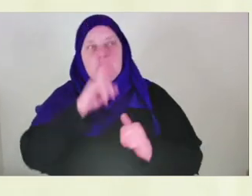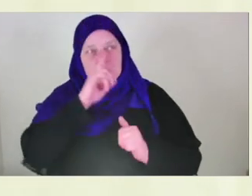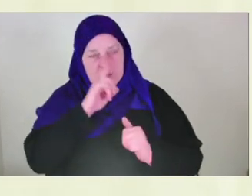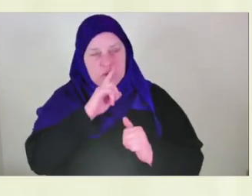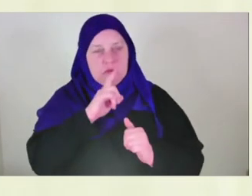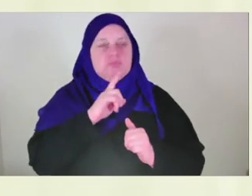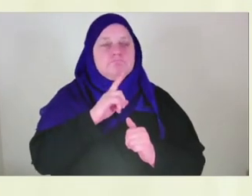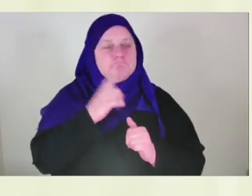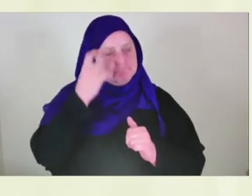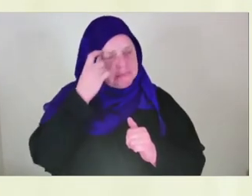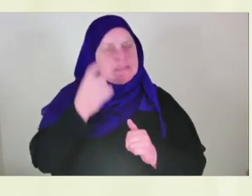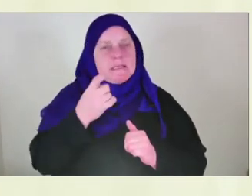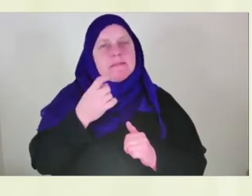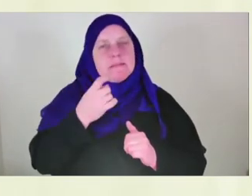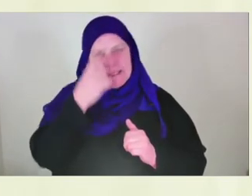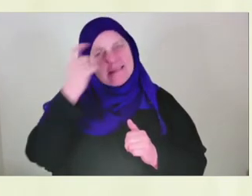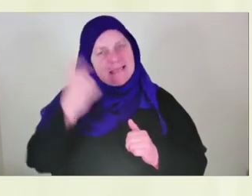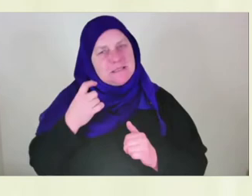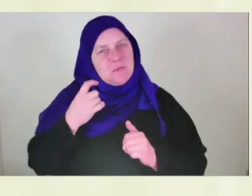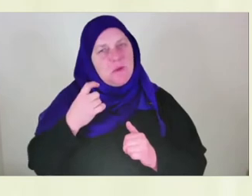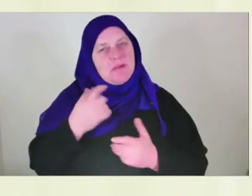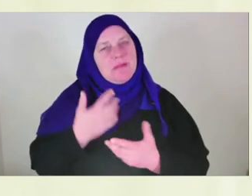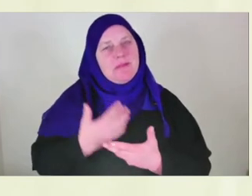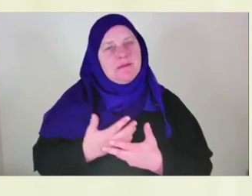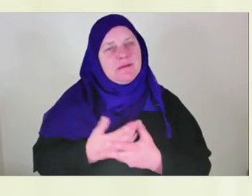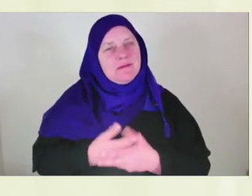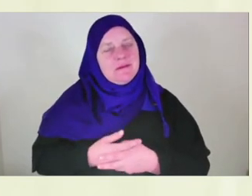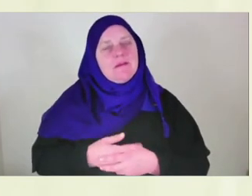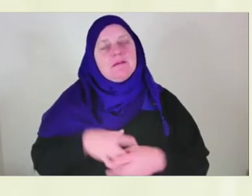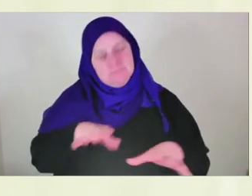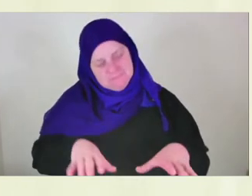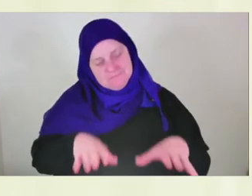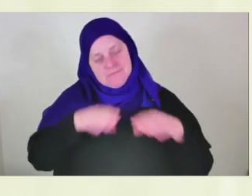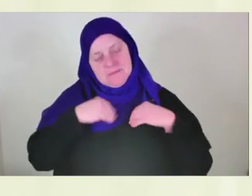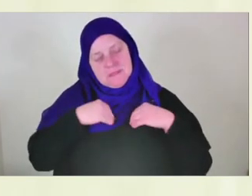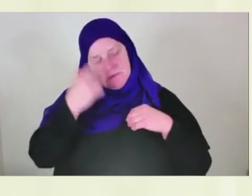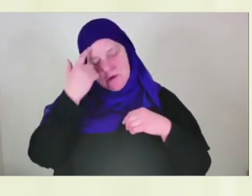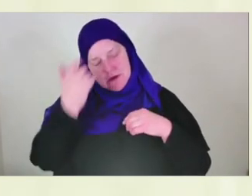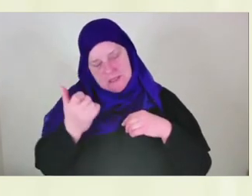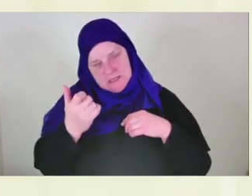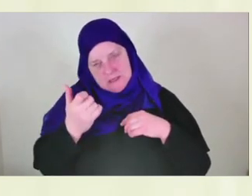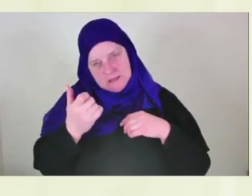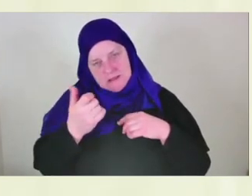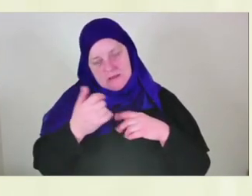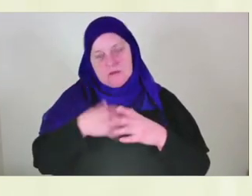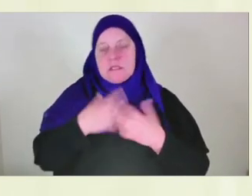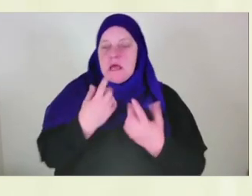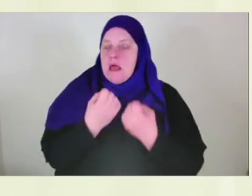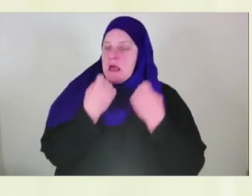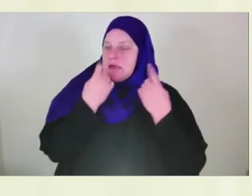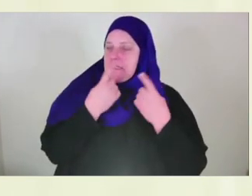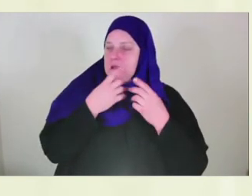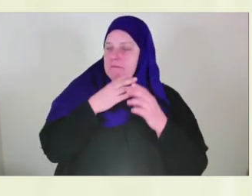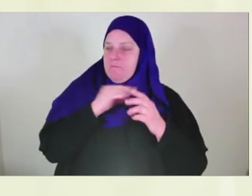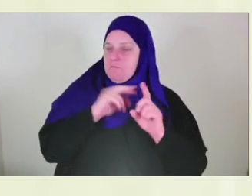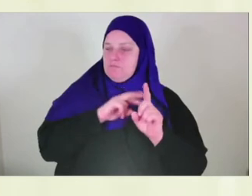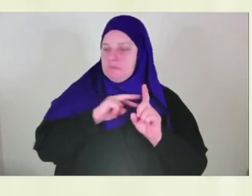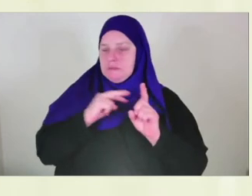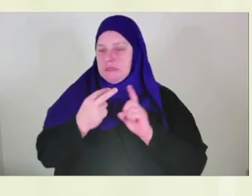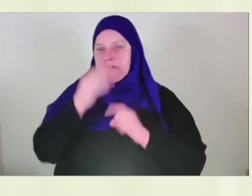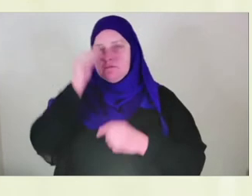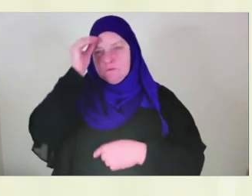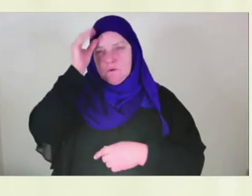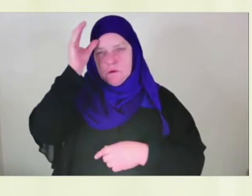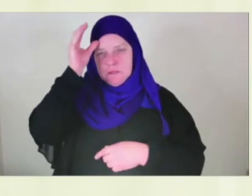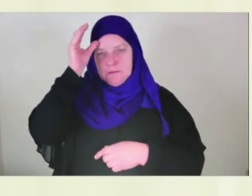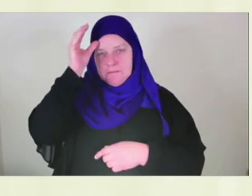more accepting of these ideas because they understand where the scholar is. Because if you think about it, when